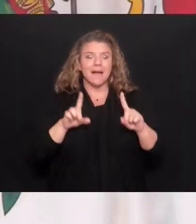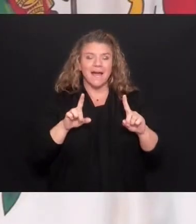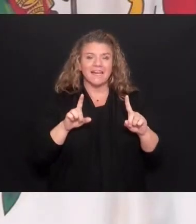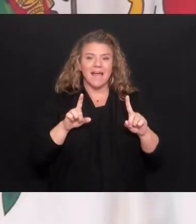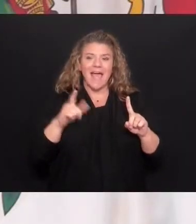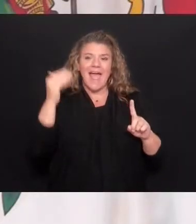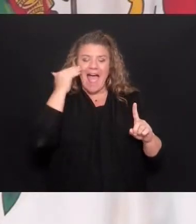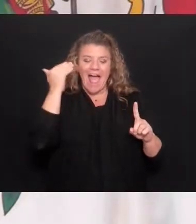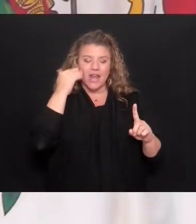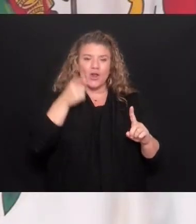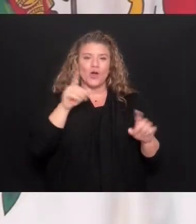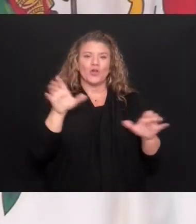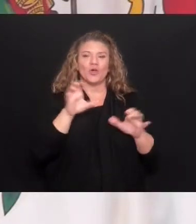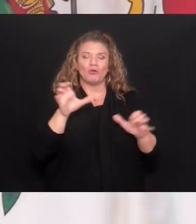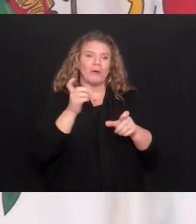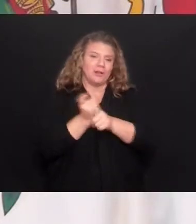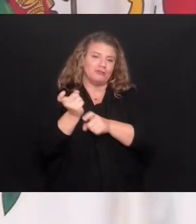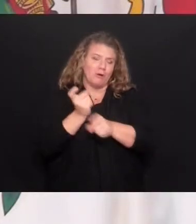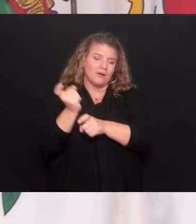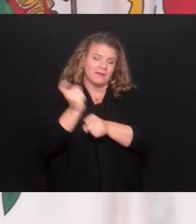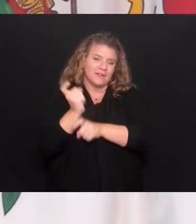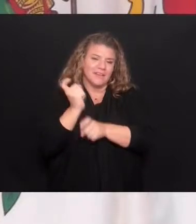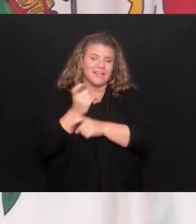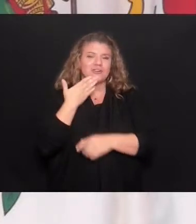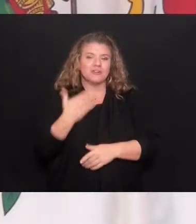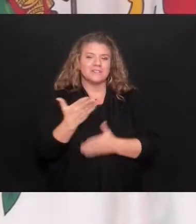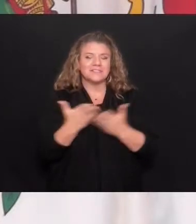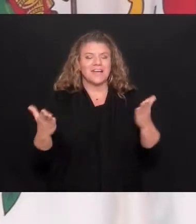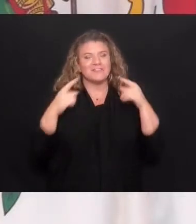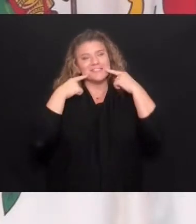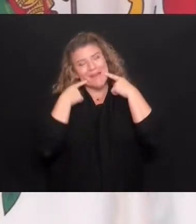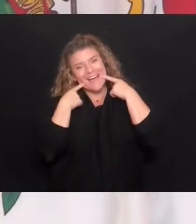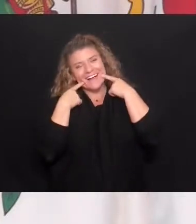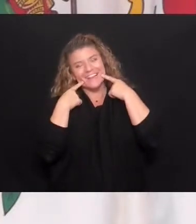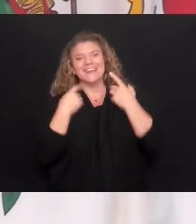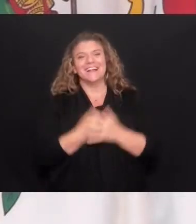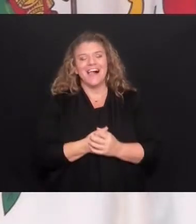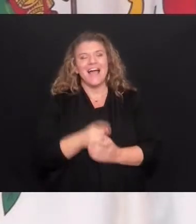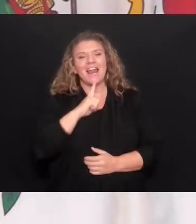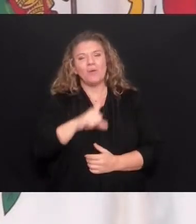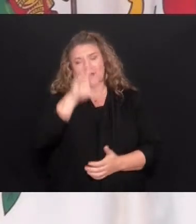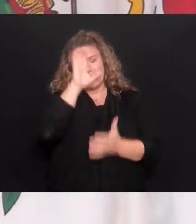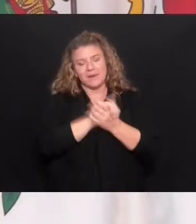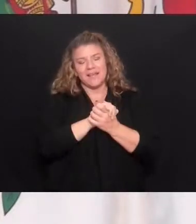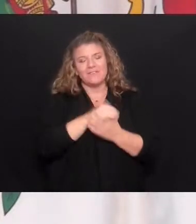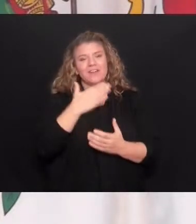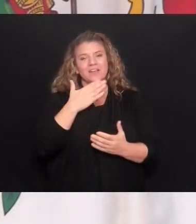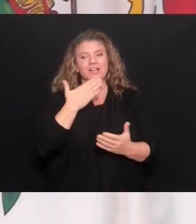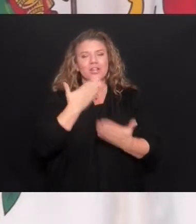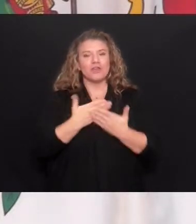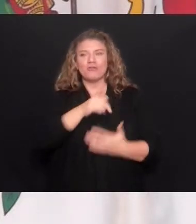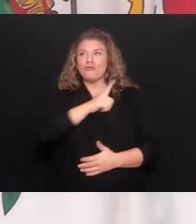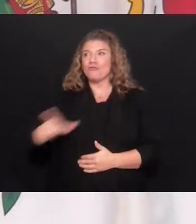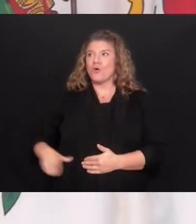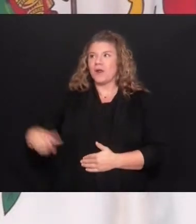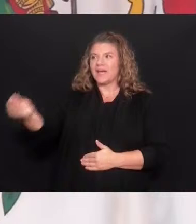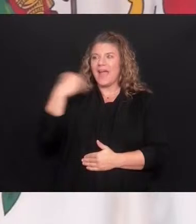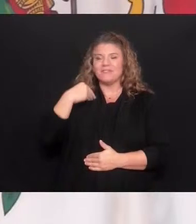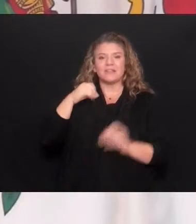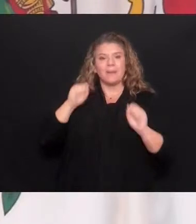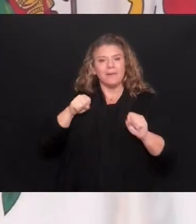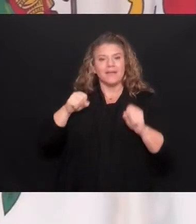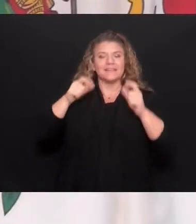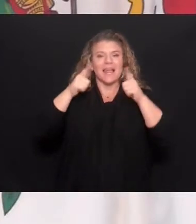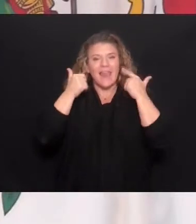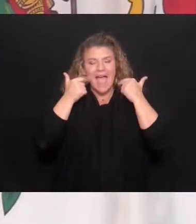nevertheless, I know you're doing it in jest and everything. It's good stuff to smile. You know, I really believe the good Lord gave us the ability to smile and to laugh,